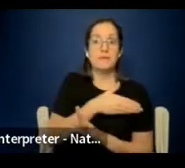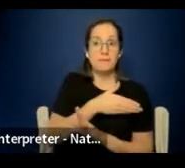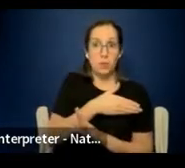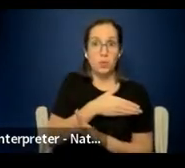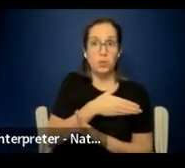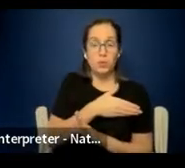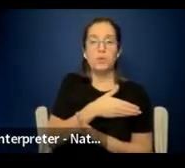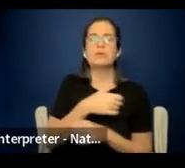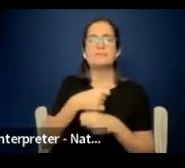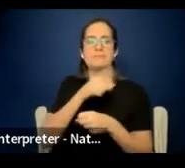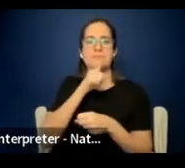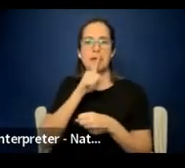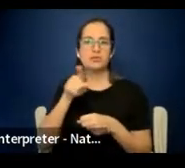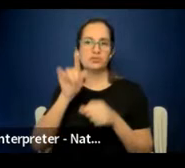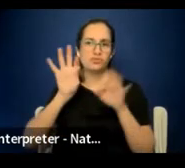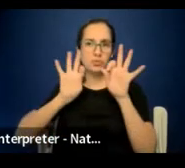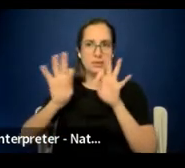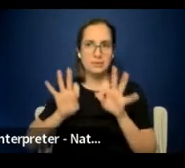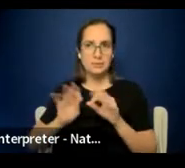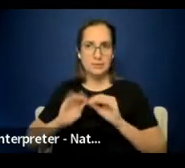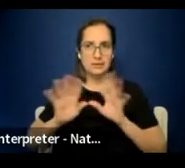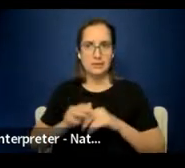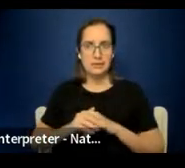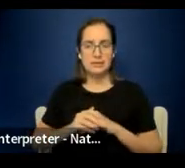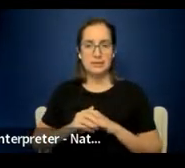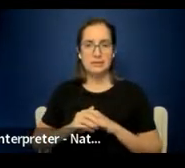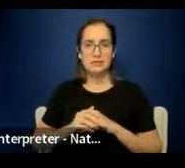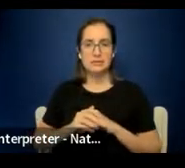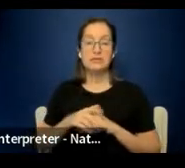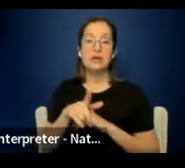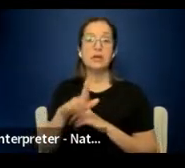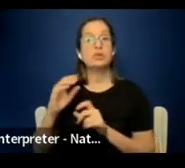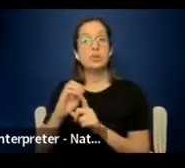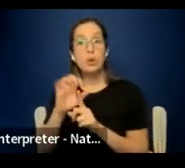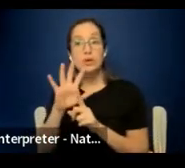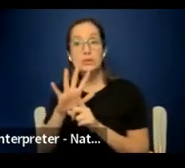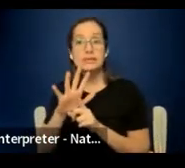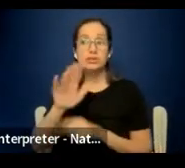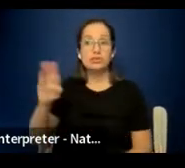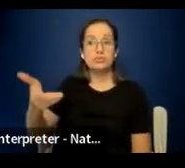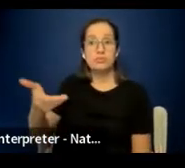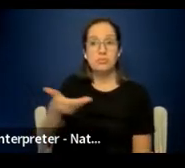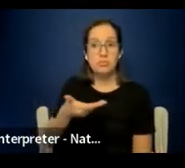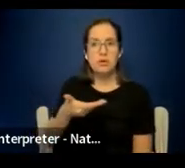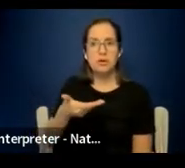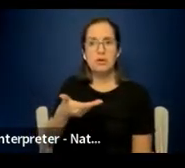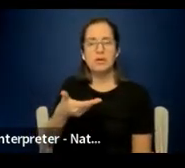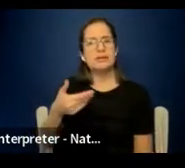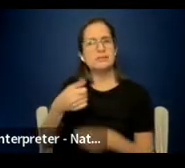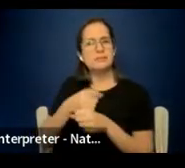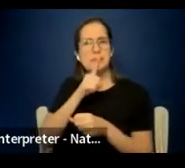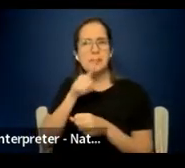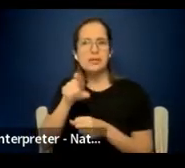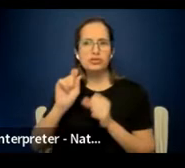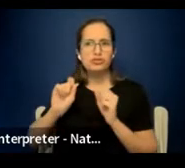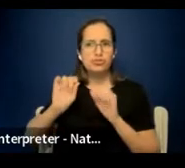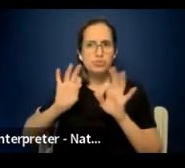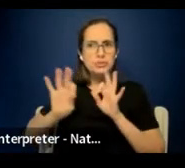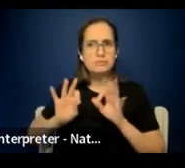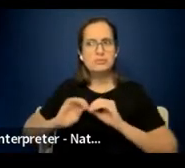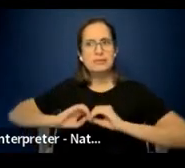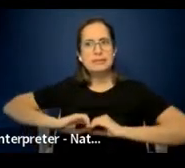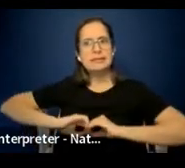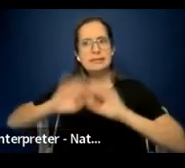build into kind of your orientation and your onboarding to make sure that people are, you know, just well aware sort of, you know, of any risks they're taking